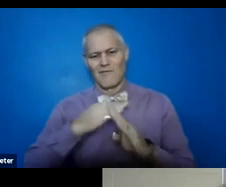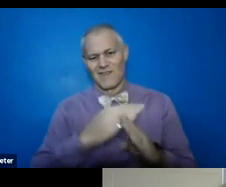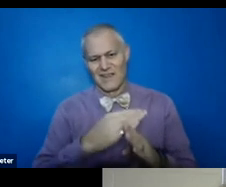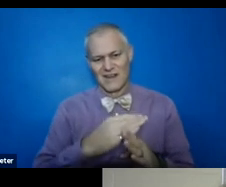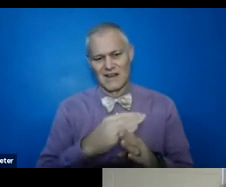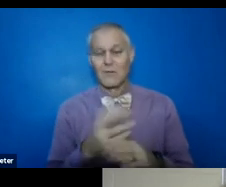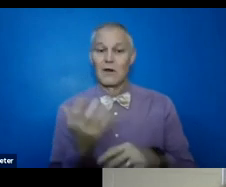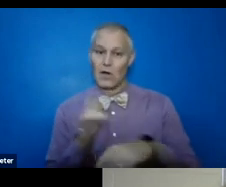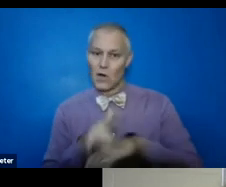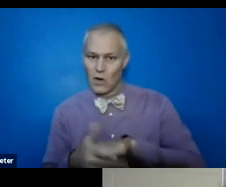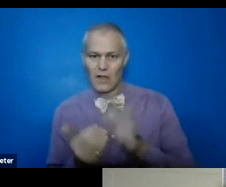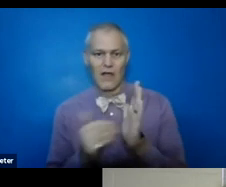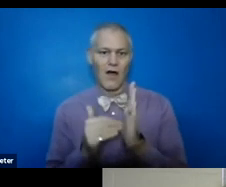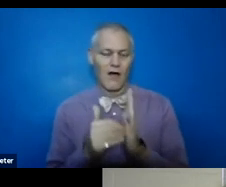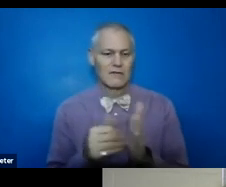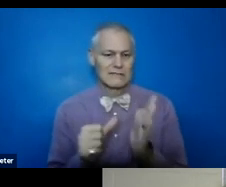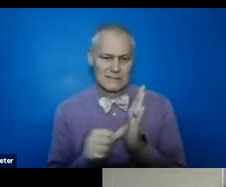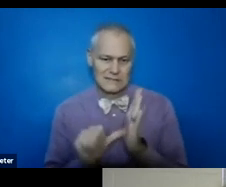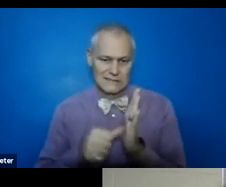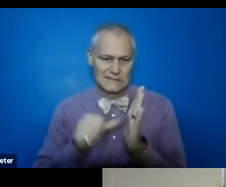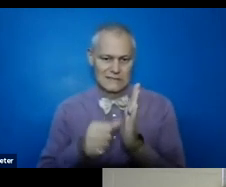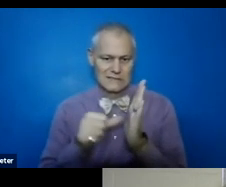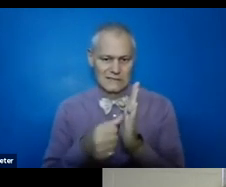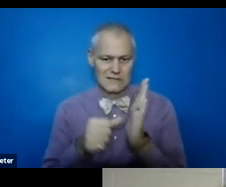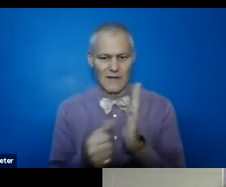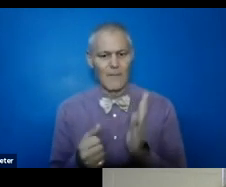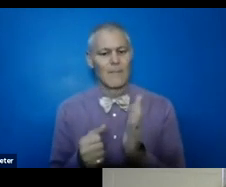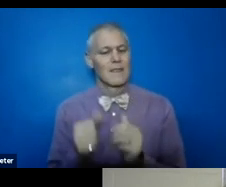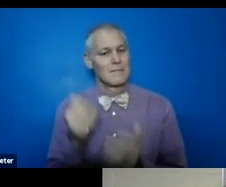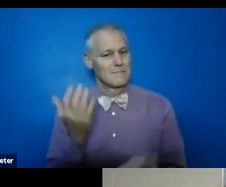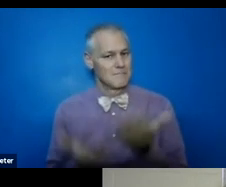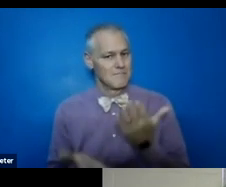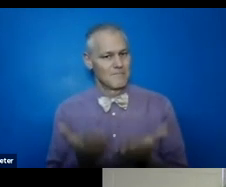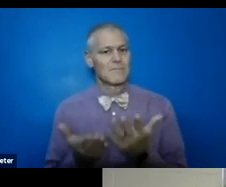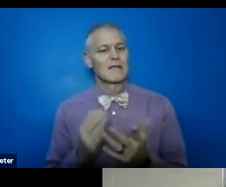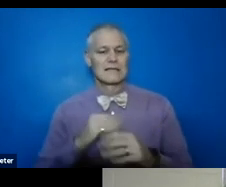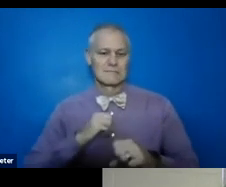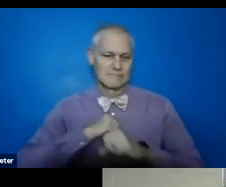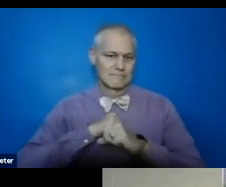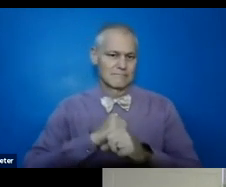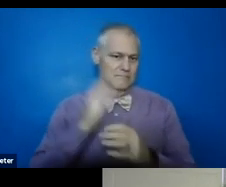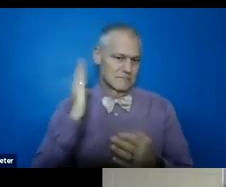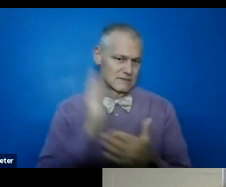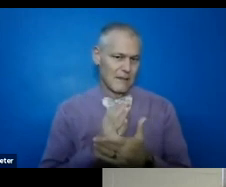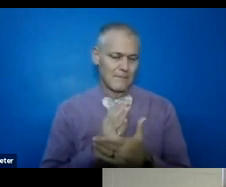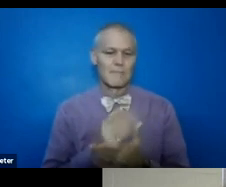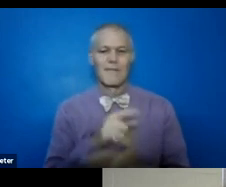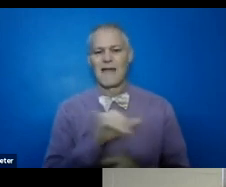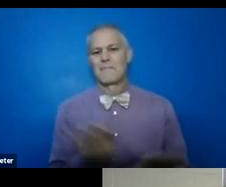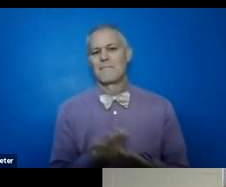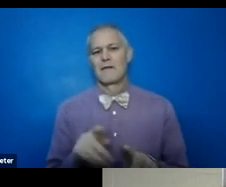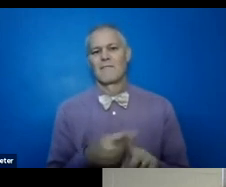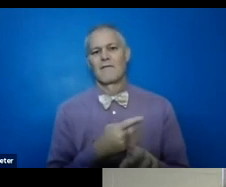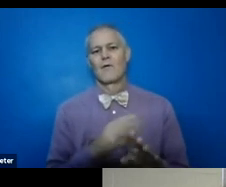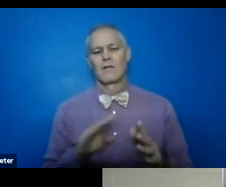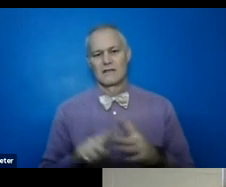early and often and reinforcing those messages in a million ways, then possibly we can stop those behaviors before they even happen.